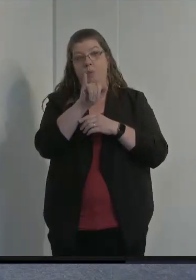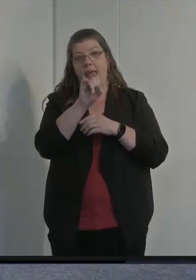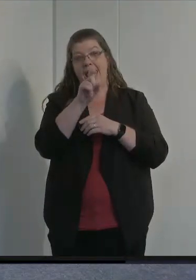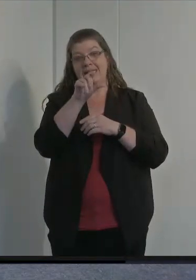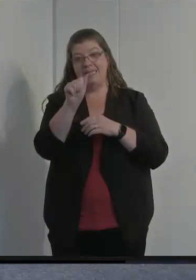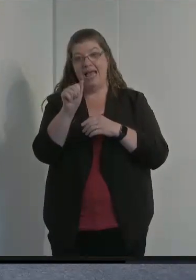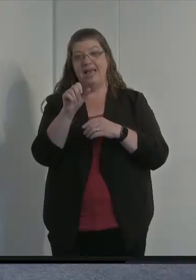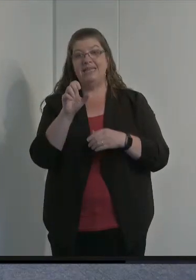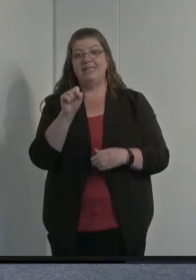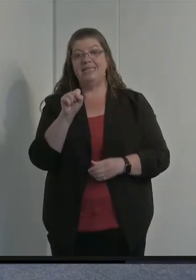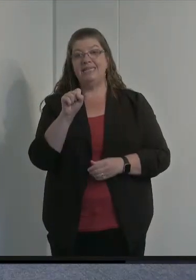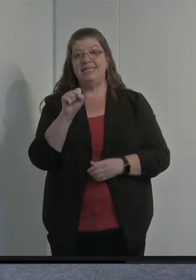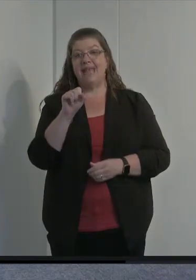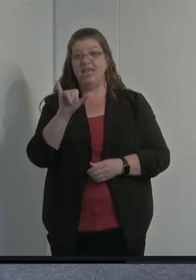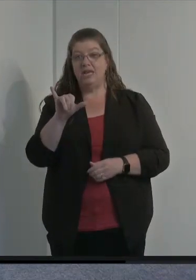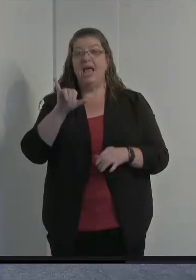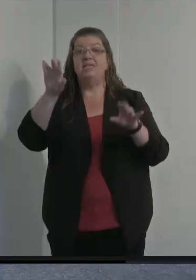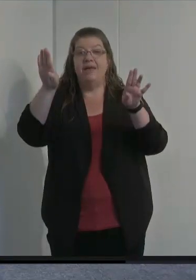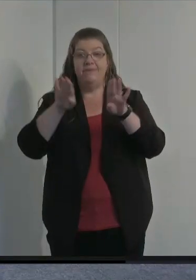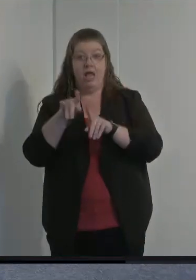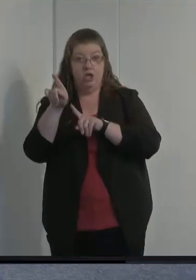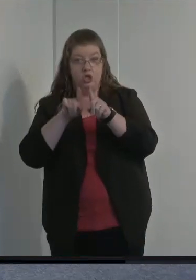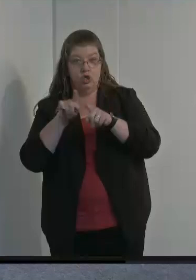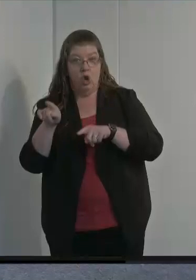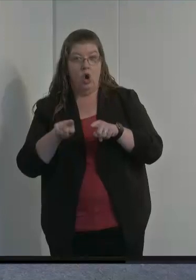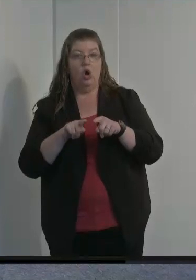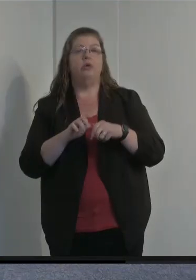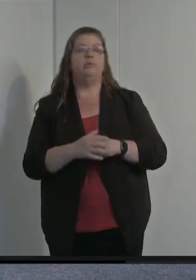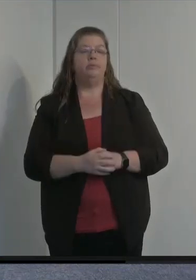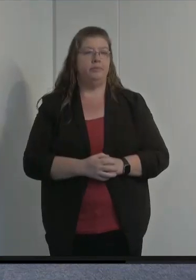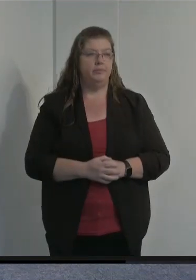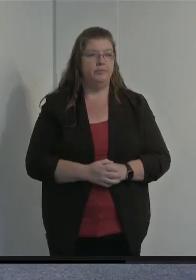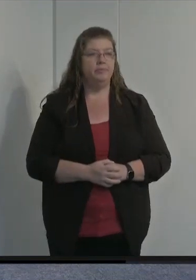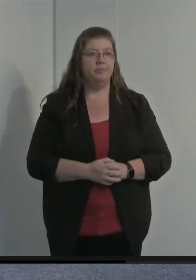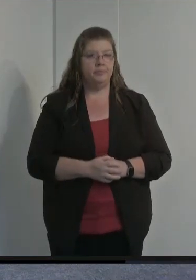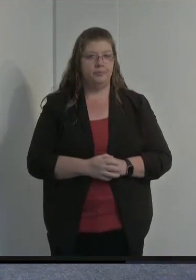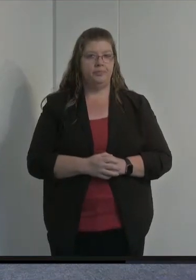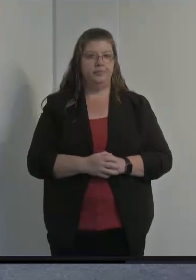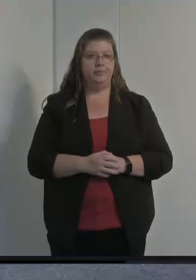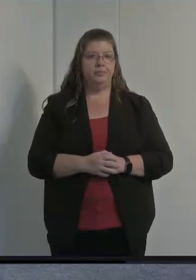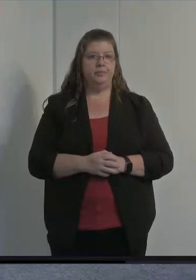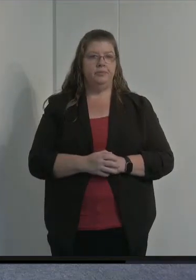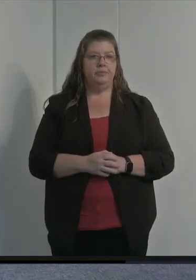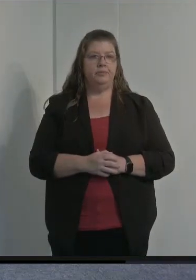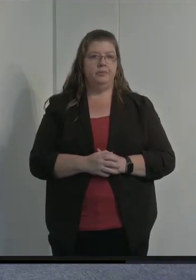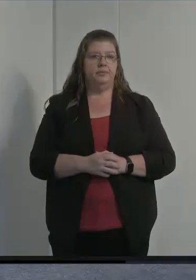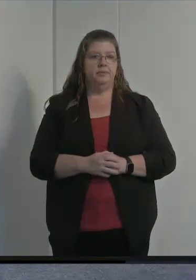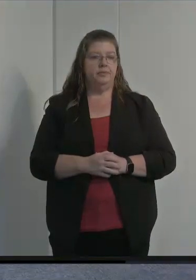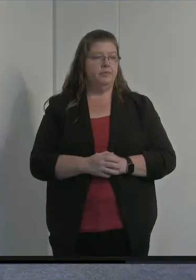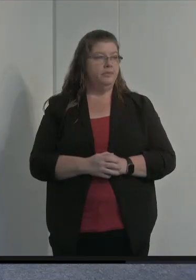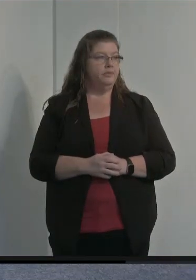Star, to be followed by Laura Place with Santa Maria Times and Nick Welsh from The Independent.